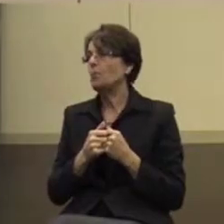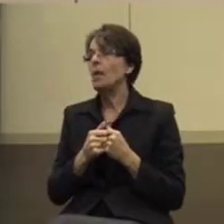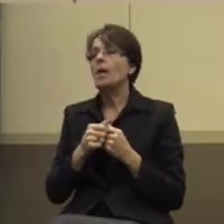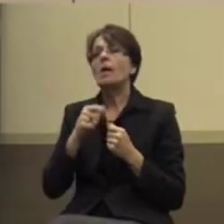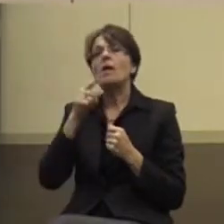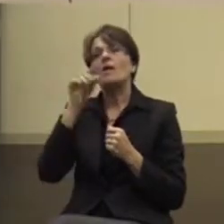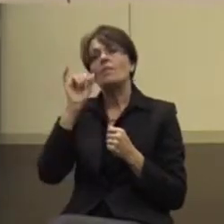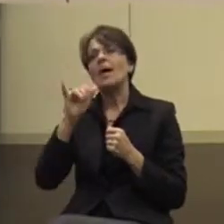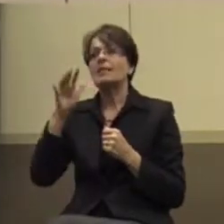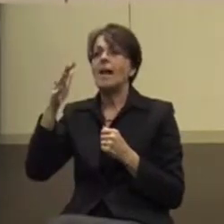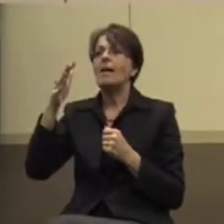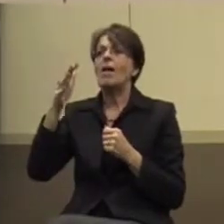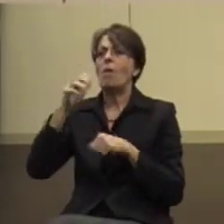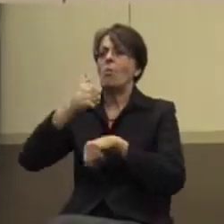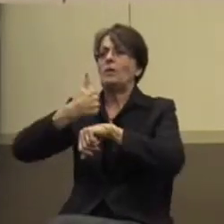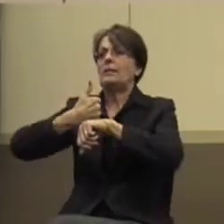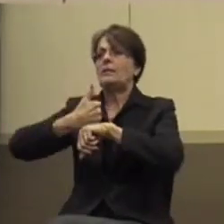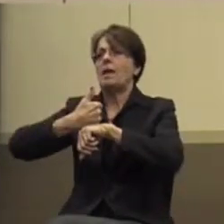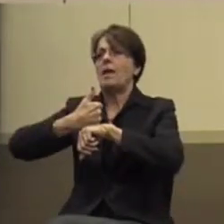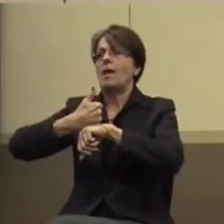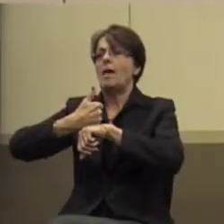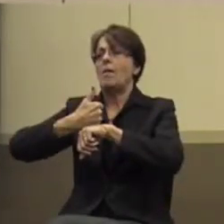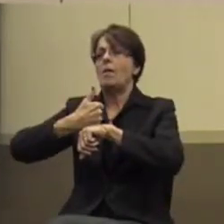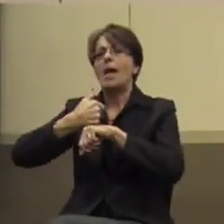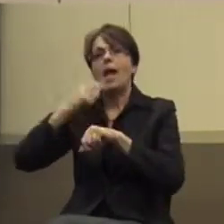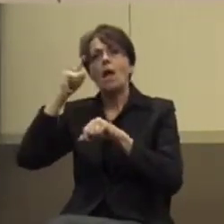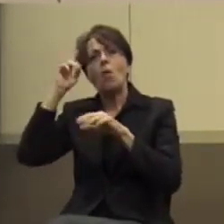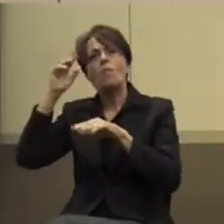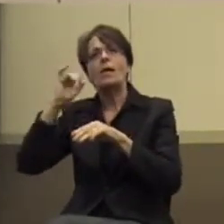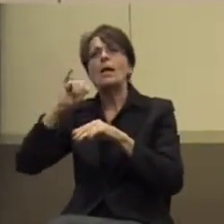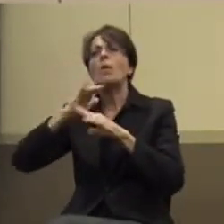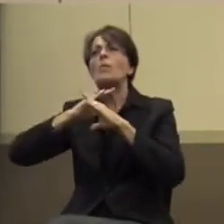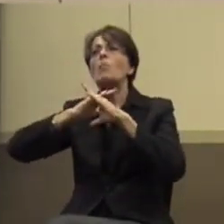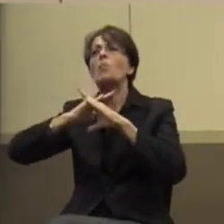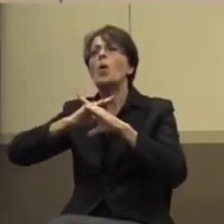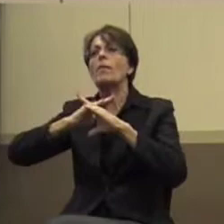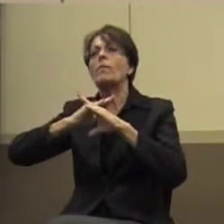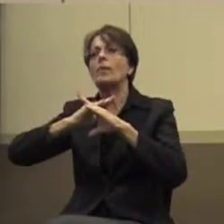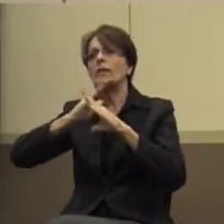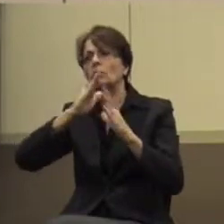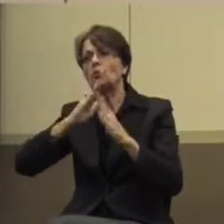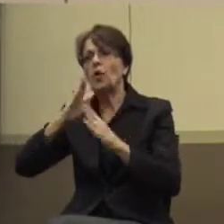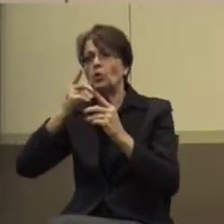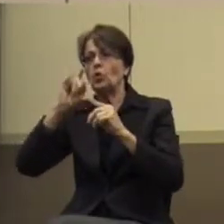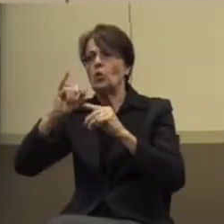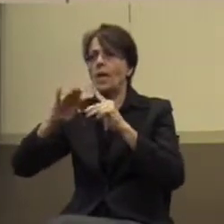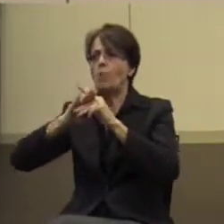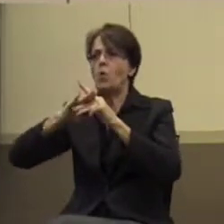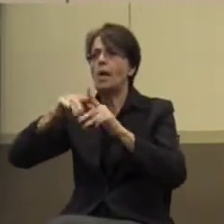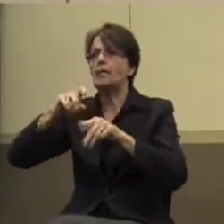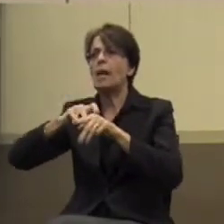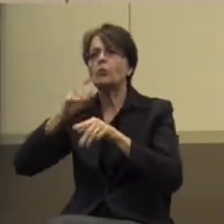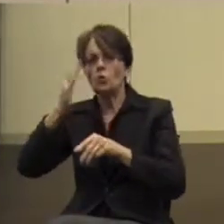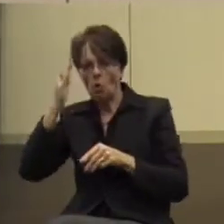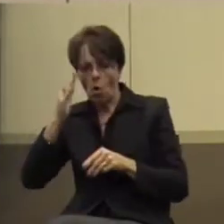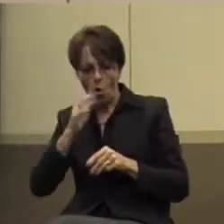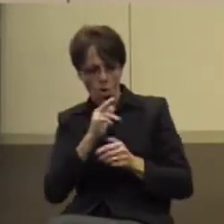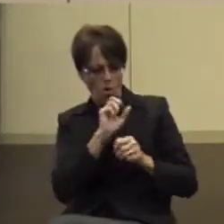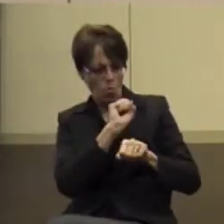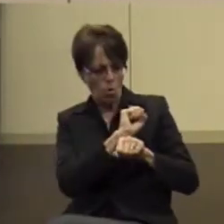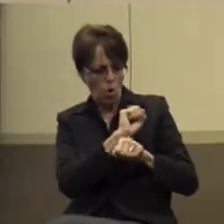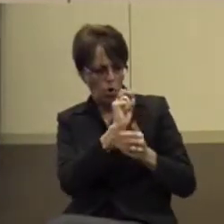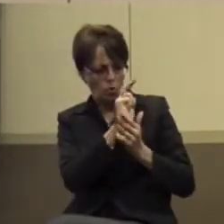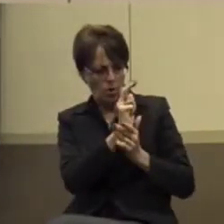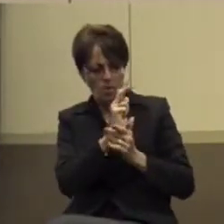but that's kind of how it was set up, and that was hopefully like a preventive strategy. If you gave her that break time, then she would know she needed to work